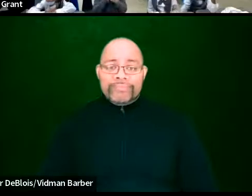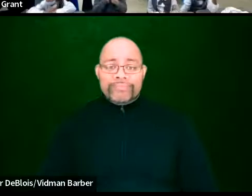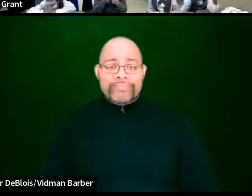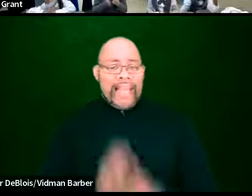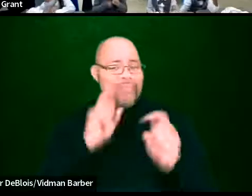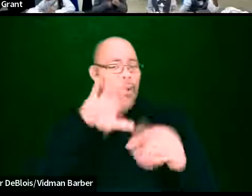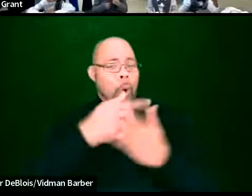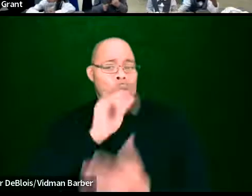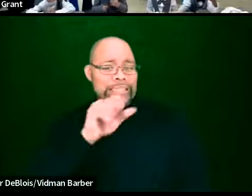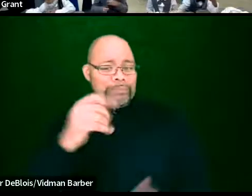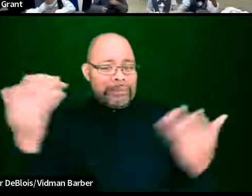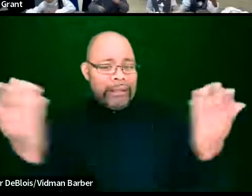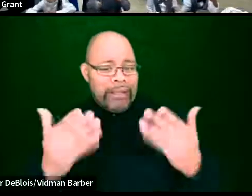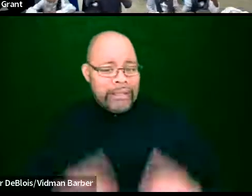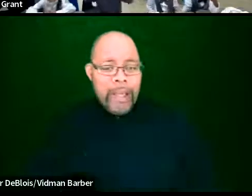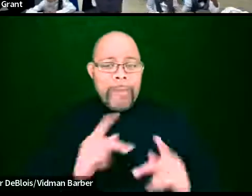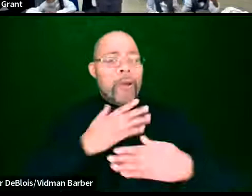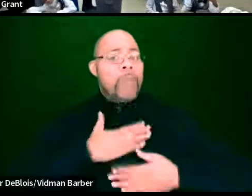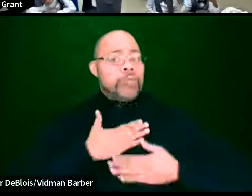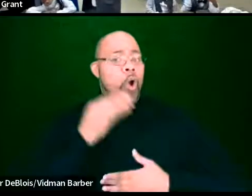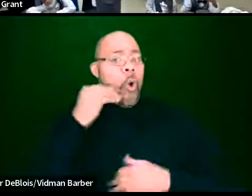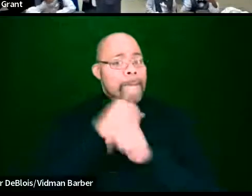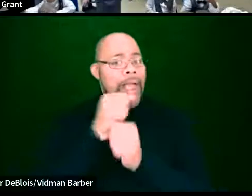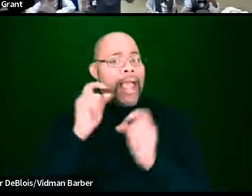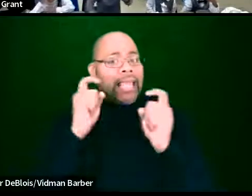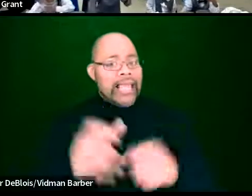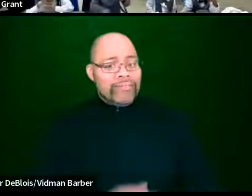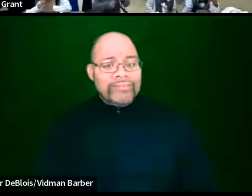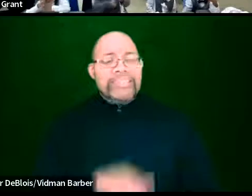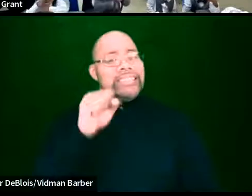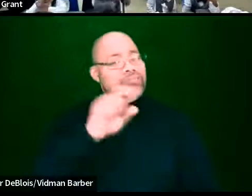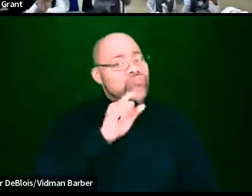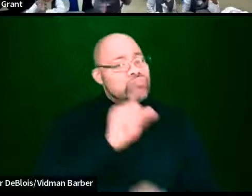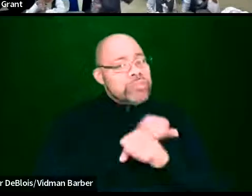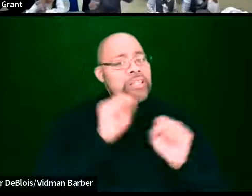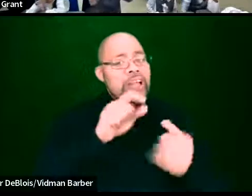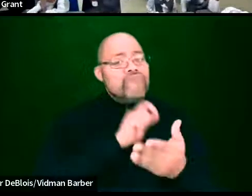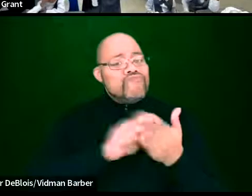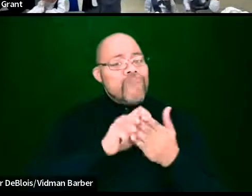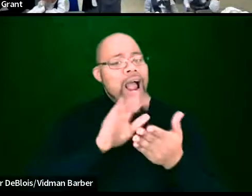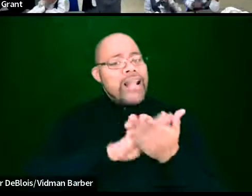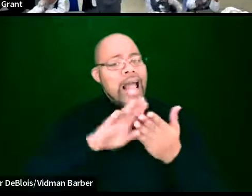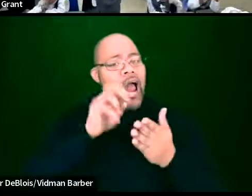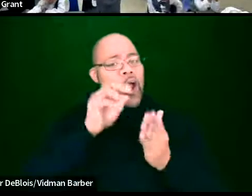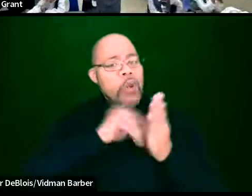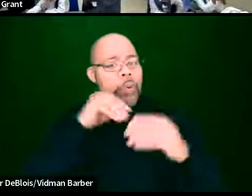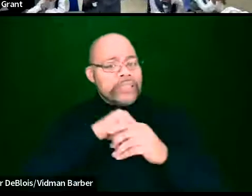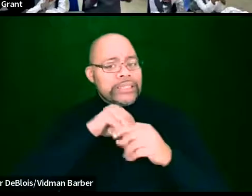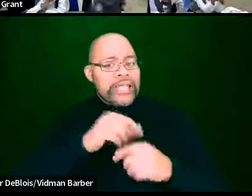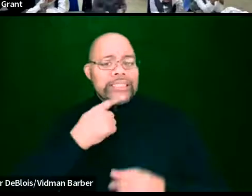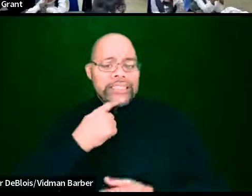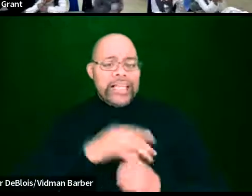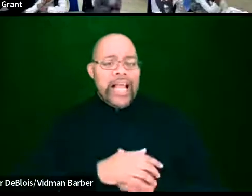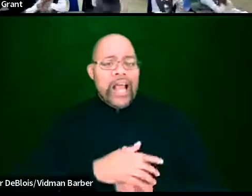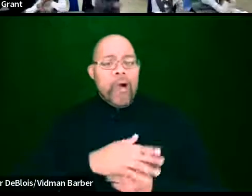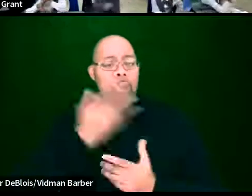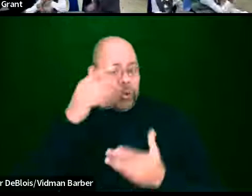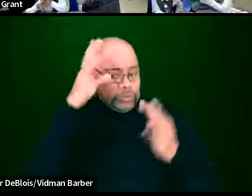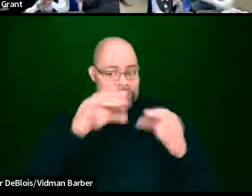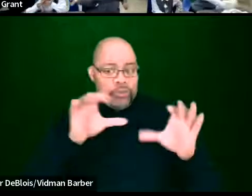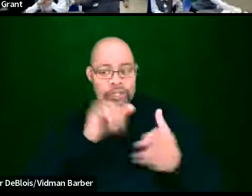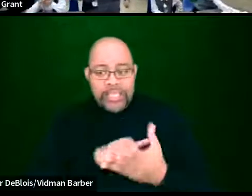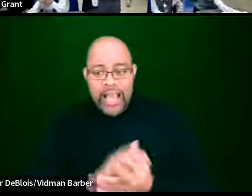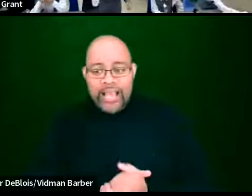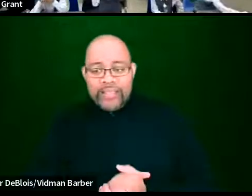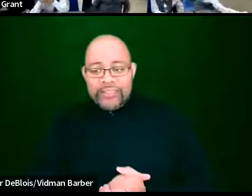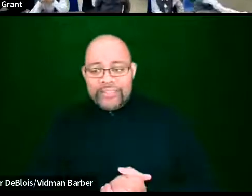the tips. people appreciate homemade gifts. Yeah, they really do. And you could write a nice little note in there that says, like why you decided to make a